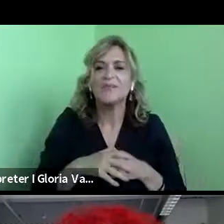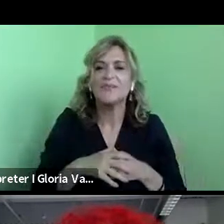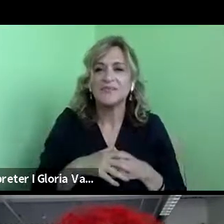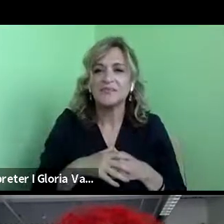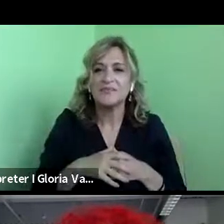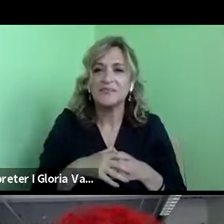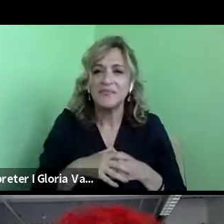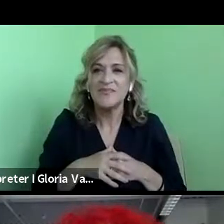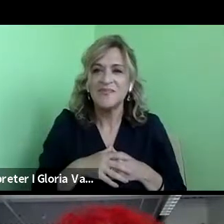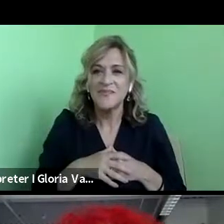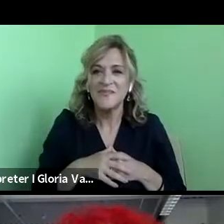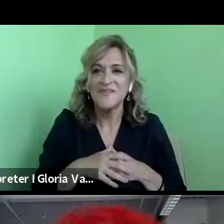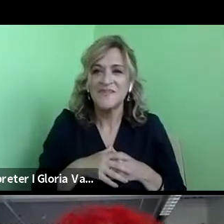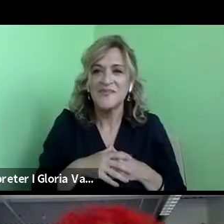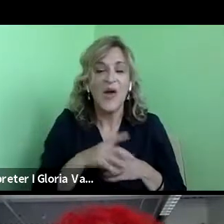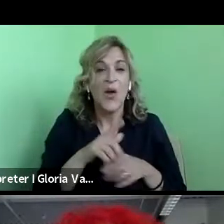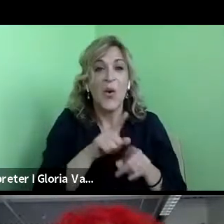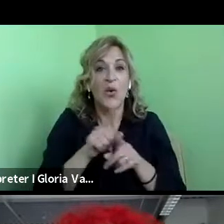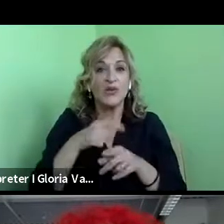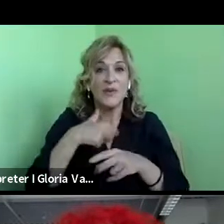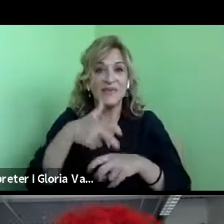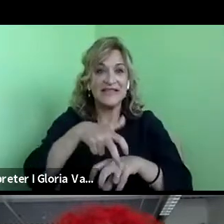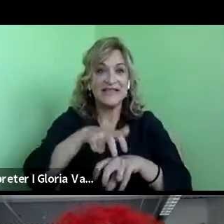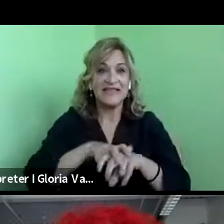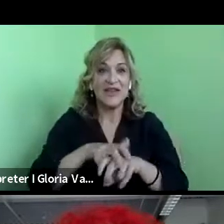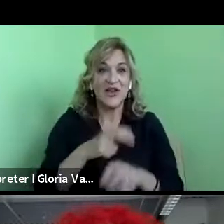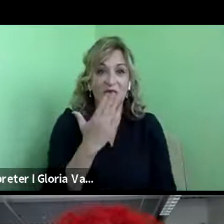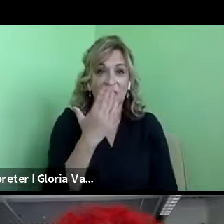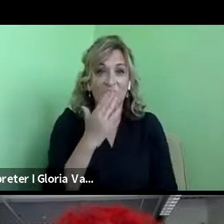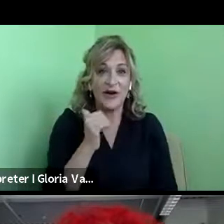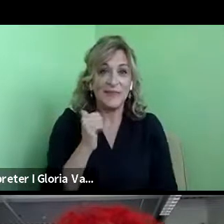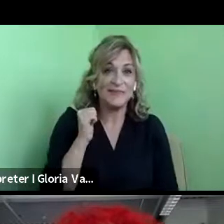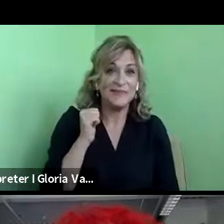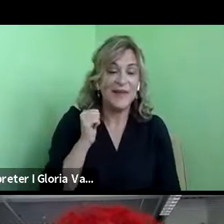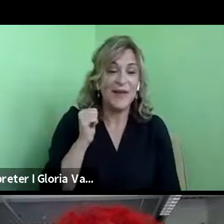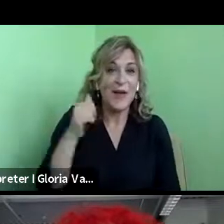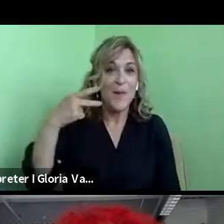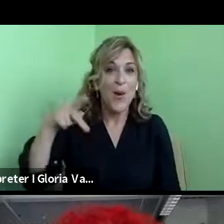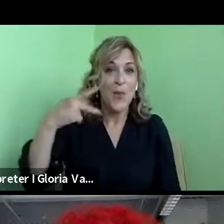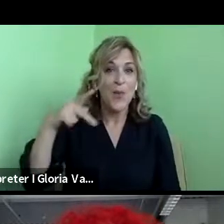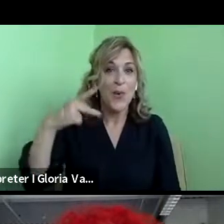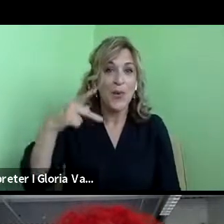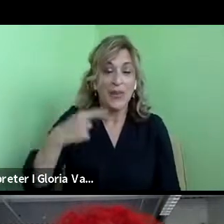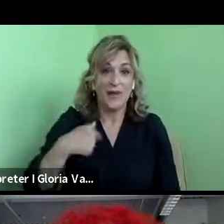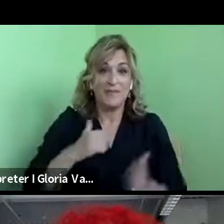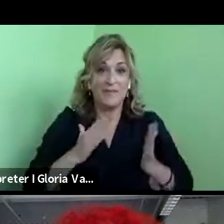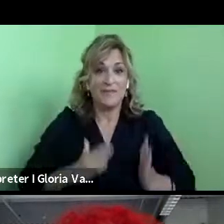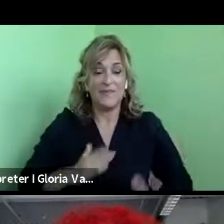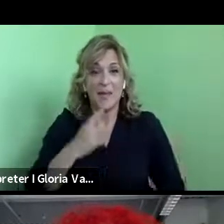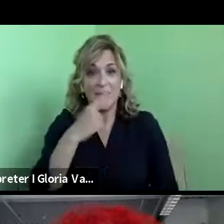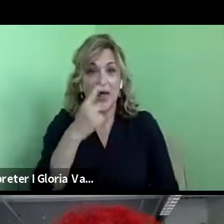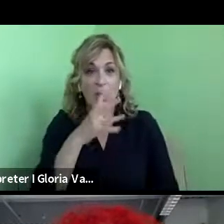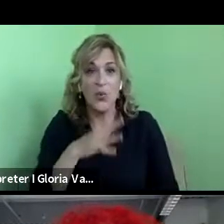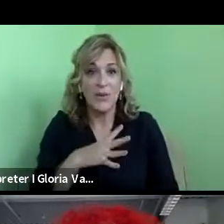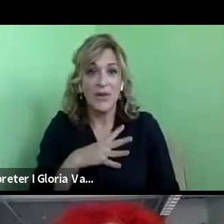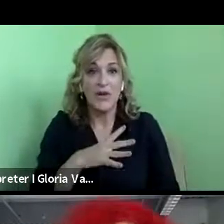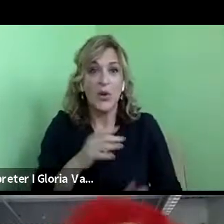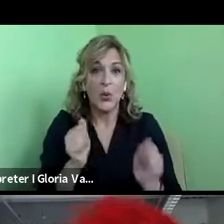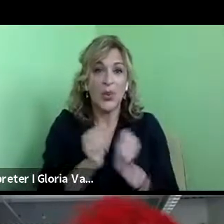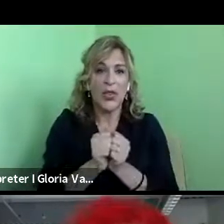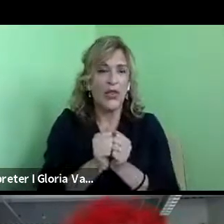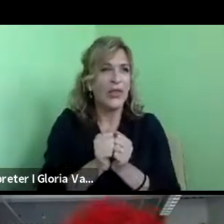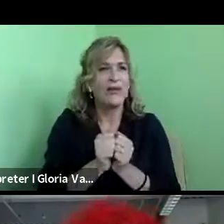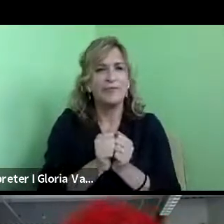I'm also sitting in front of a purple background. I'm a Black woman with curly kind